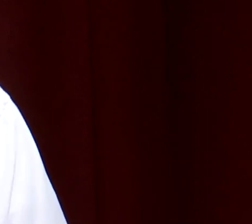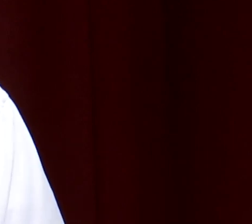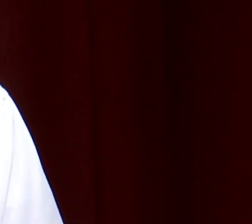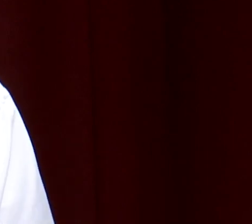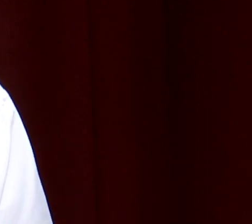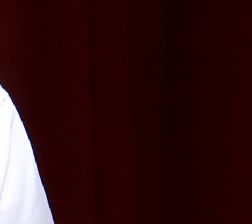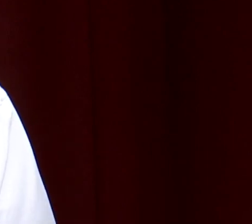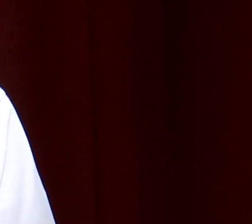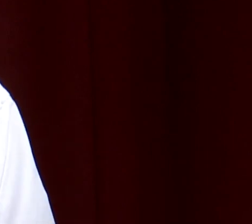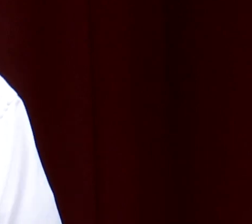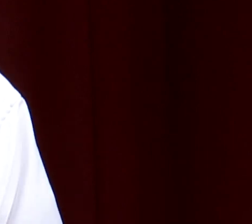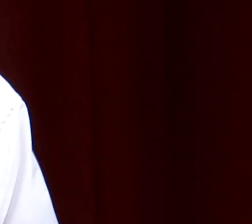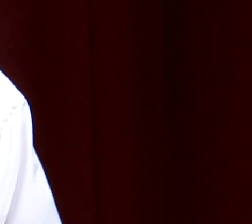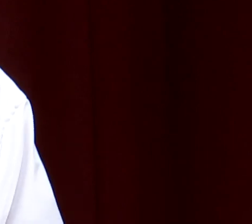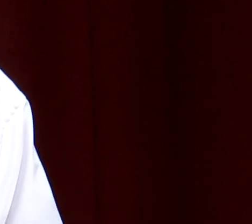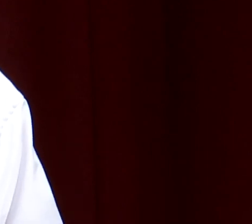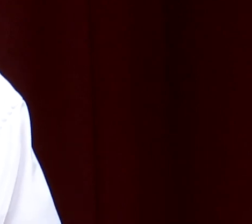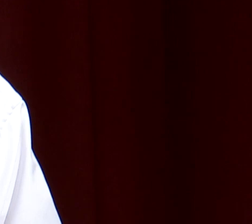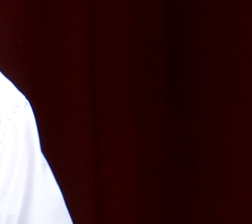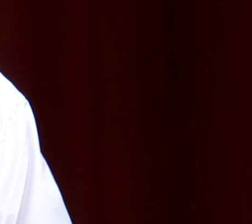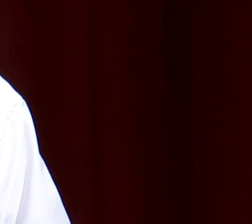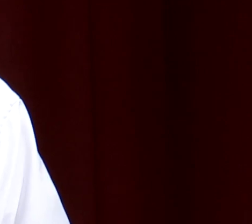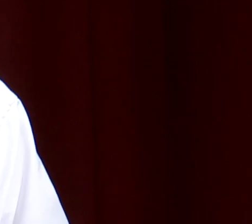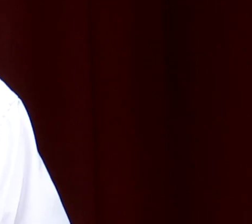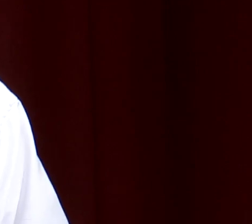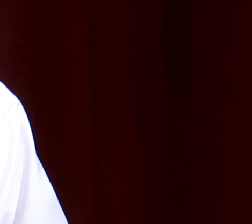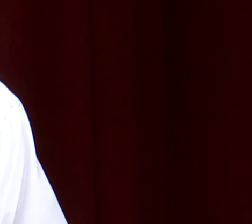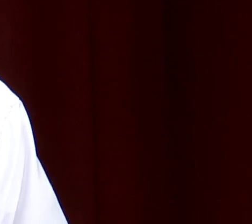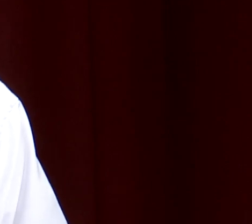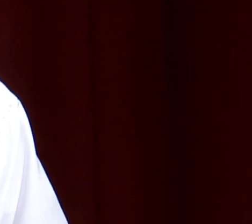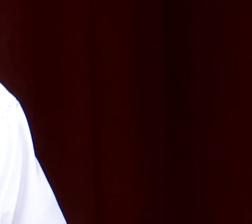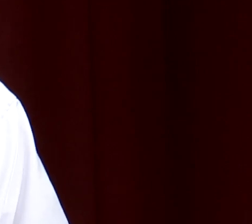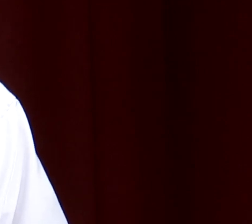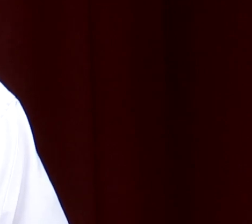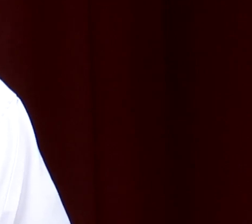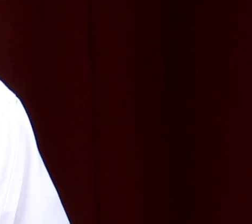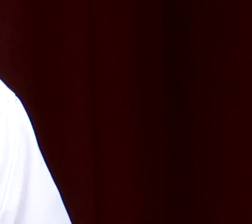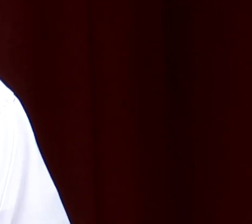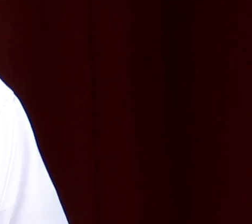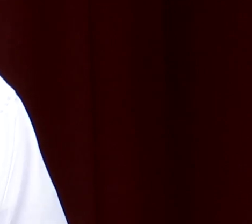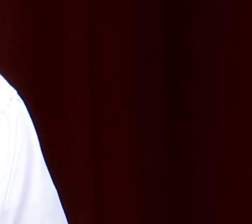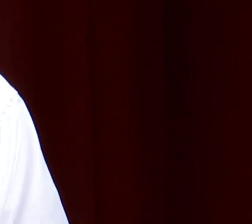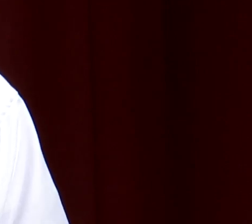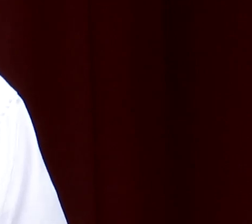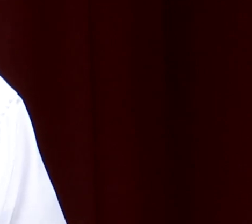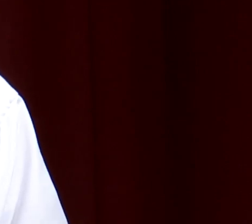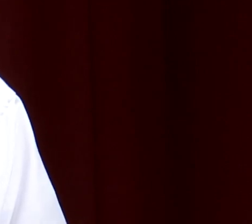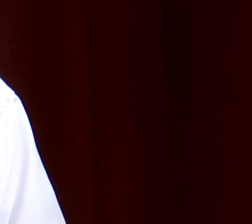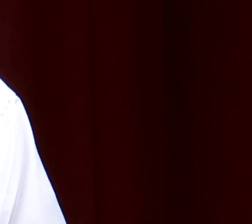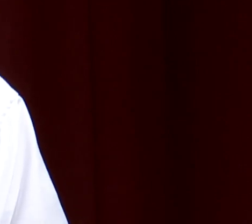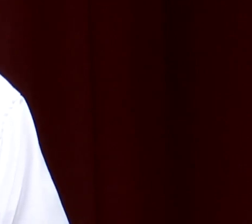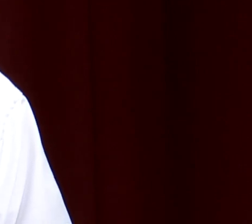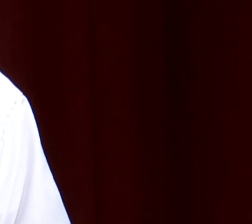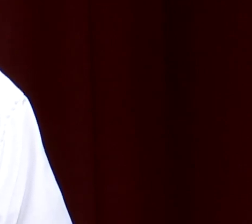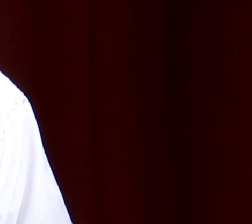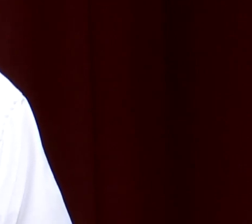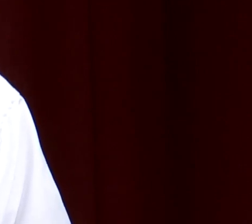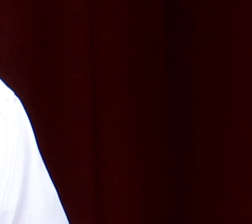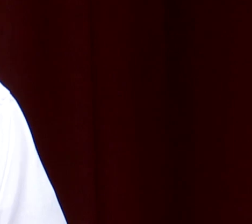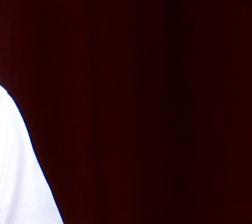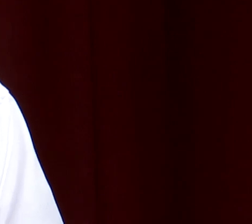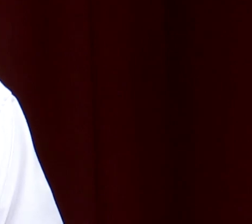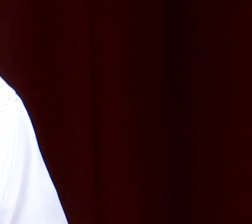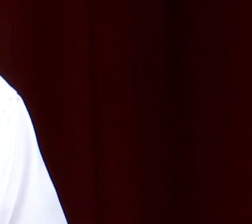area. My name is David Bodary. I'm a member of the League of Women Voters and your host this evening as we discuss our topic, Empowering